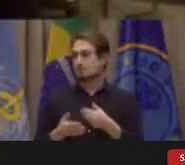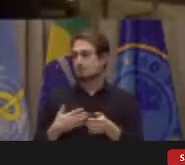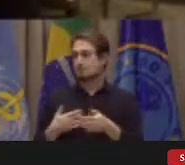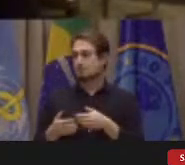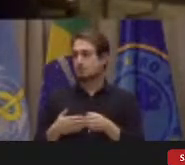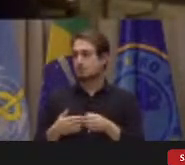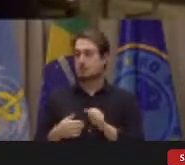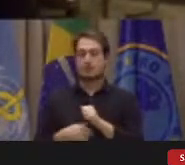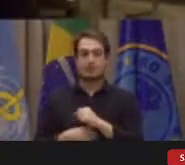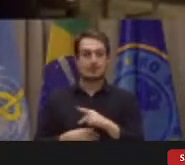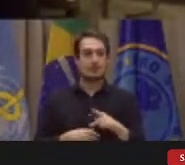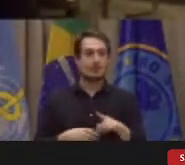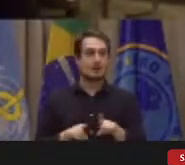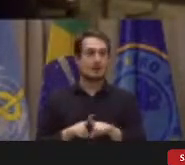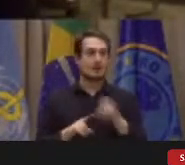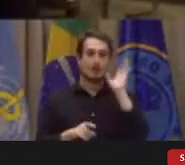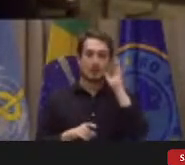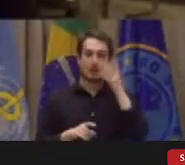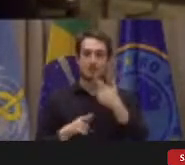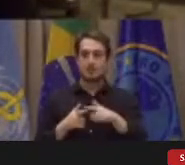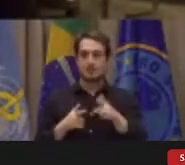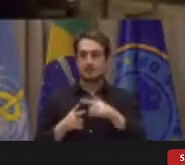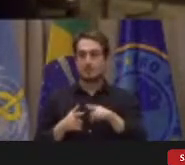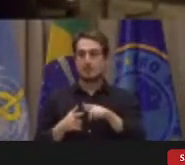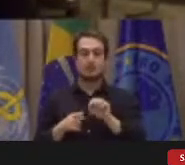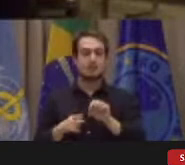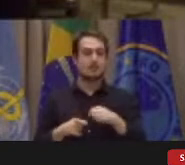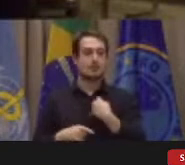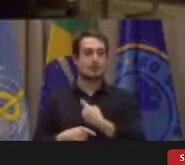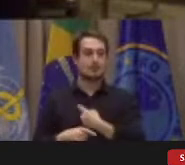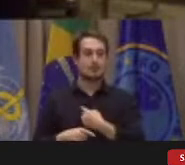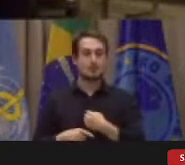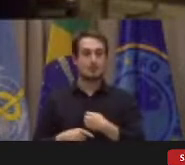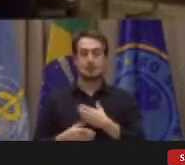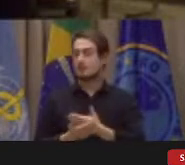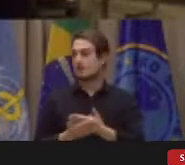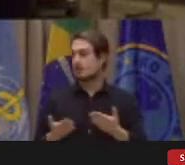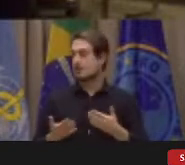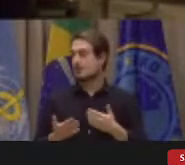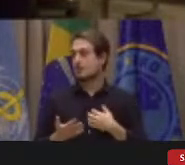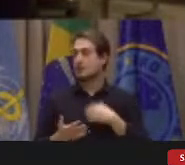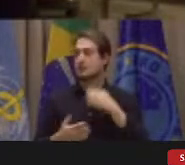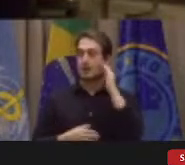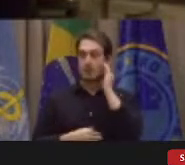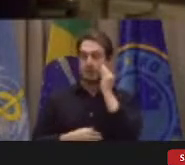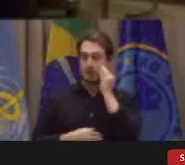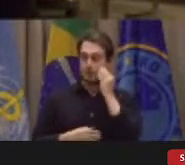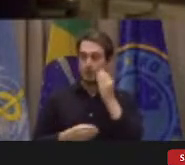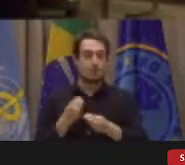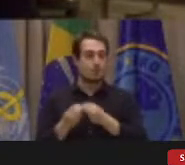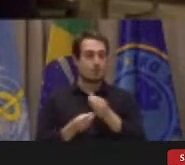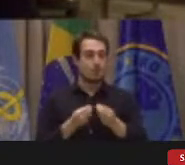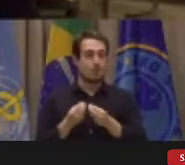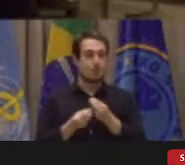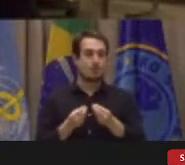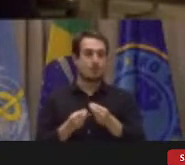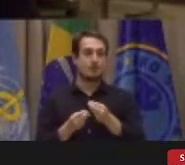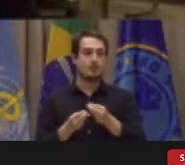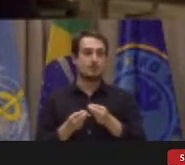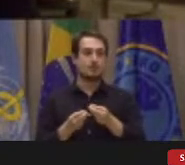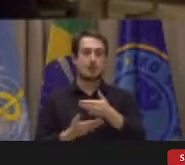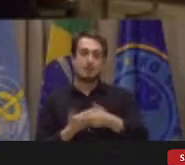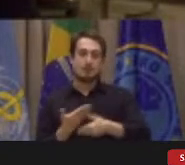just have apps ready for that to solve his or her problem, and we don't understand that. We don't know how to do